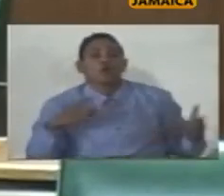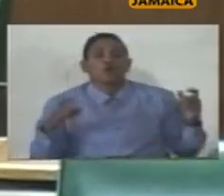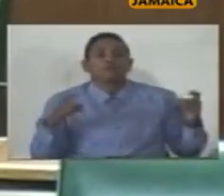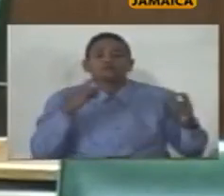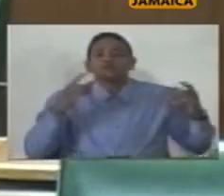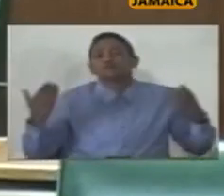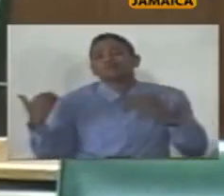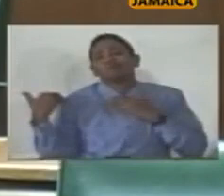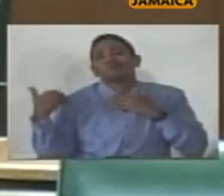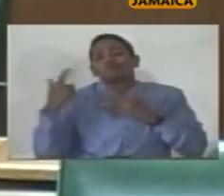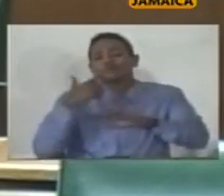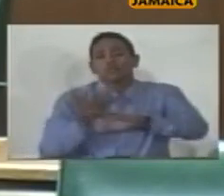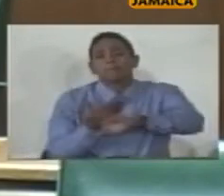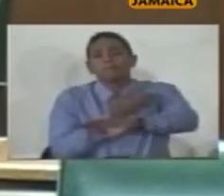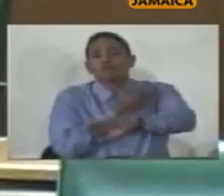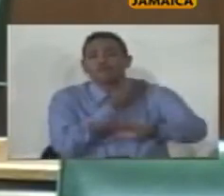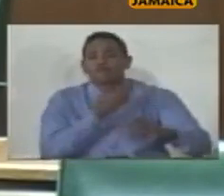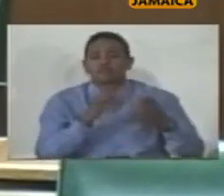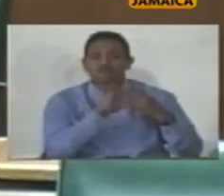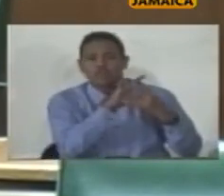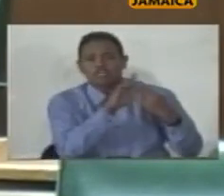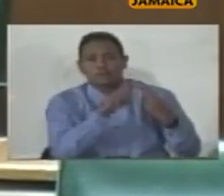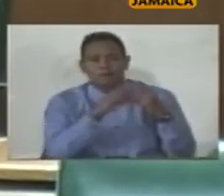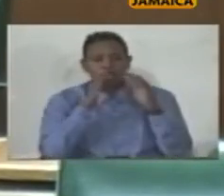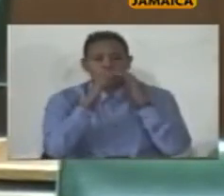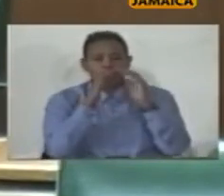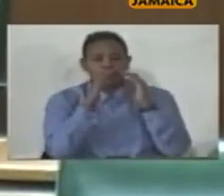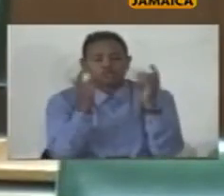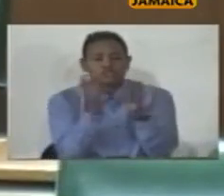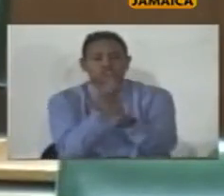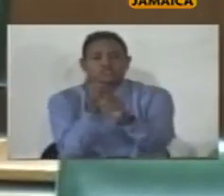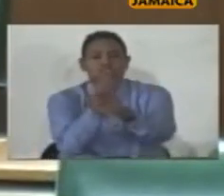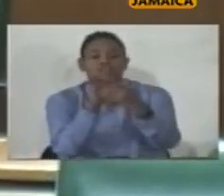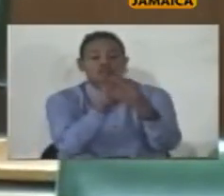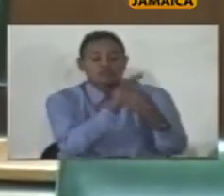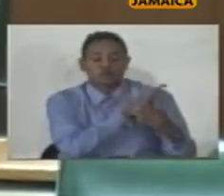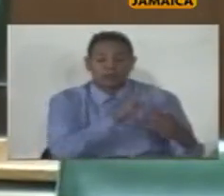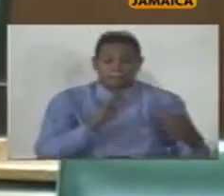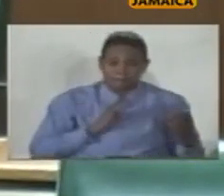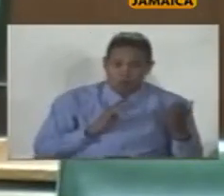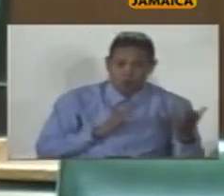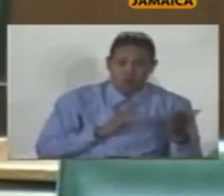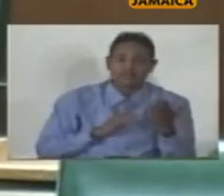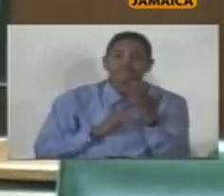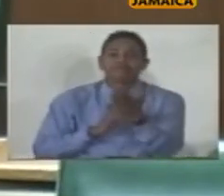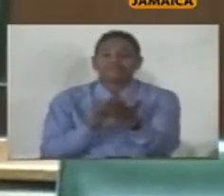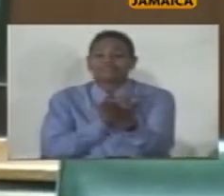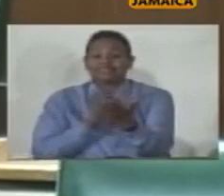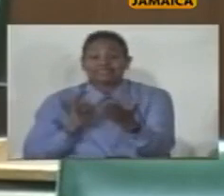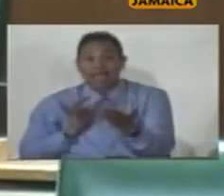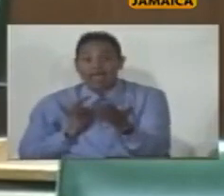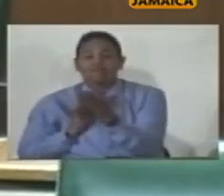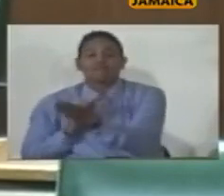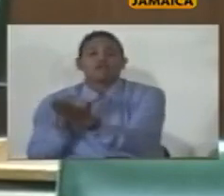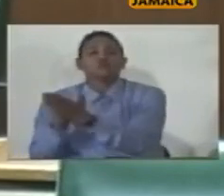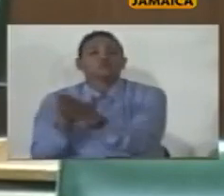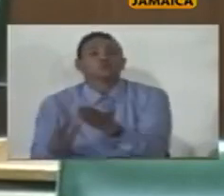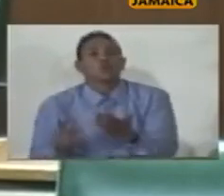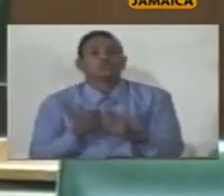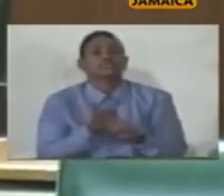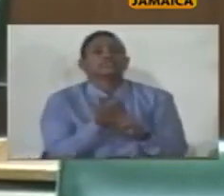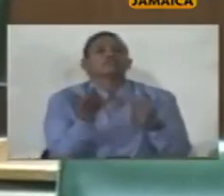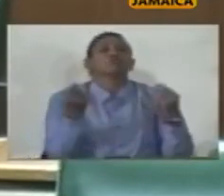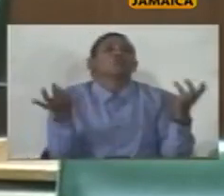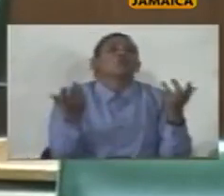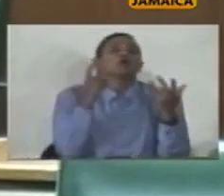improving relations and communication among the board, the staff and students in an effort to address